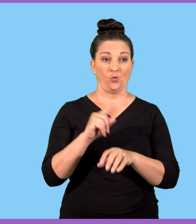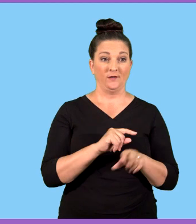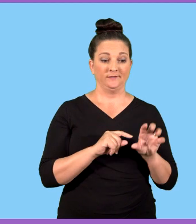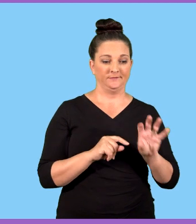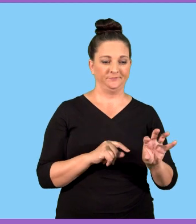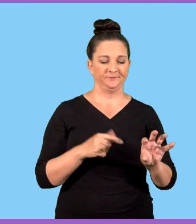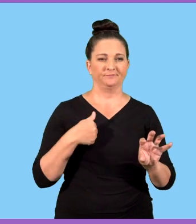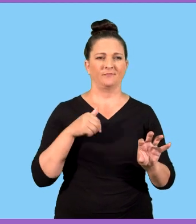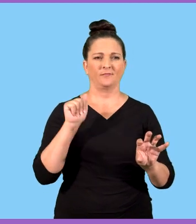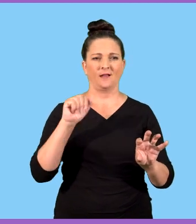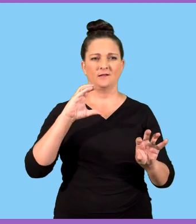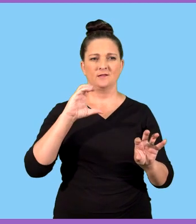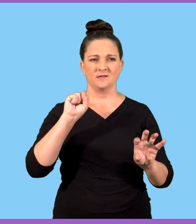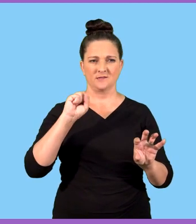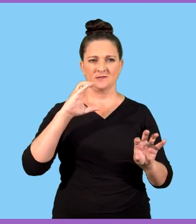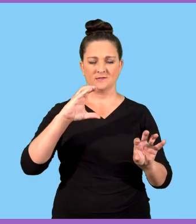order. Here we go.